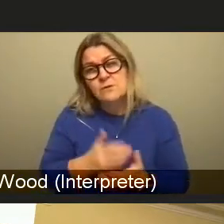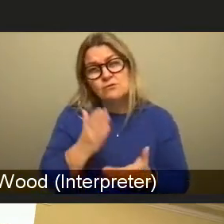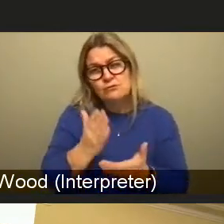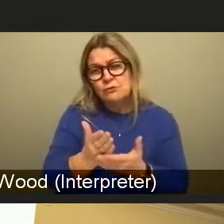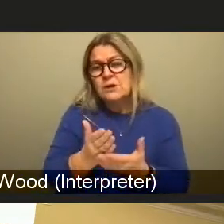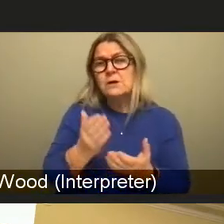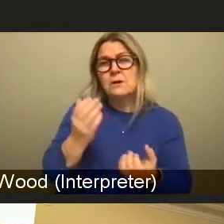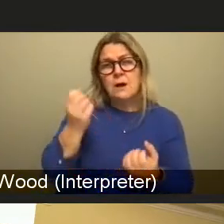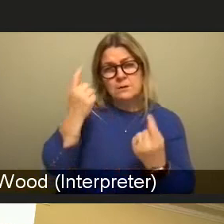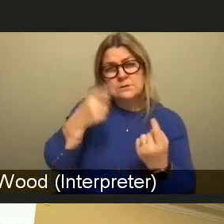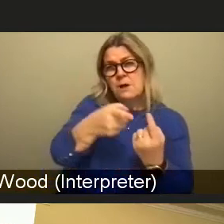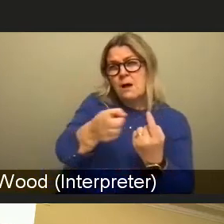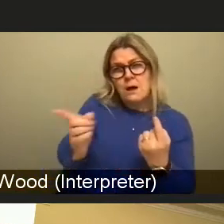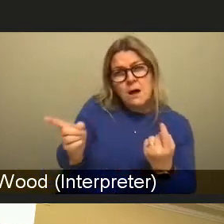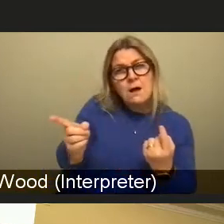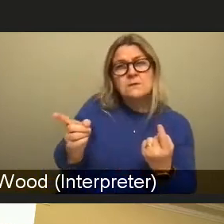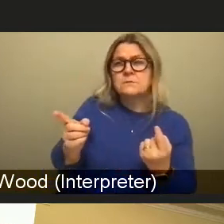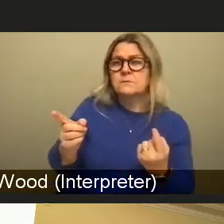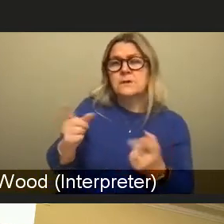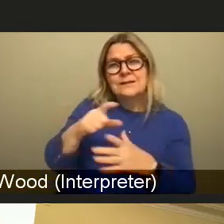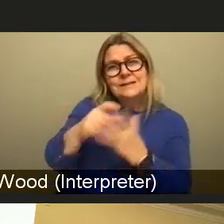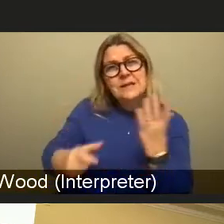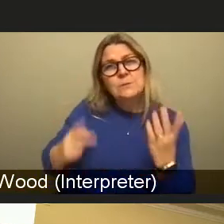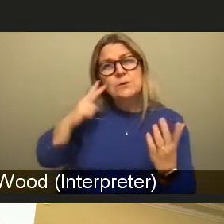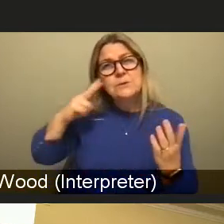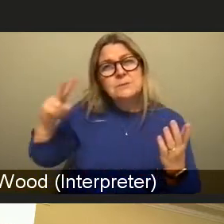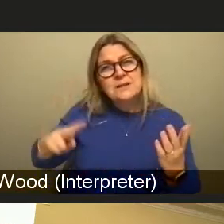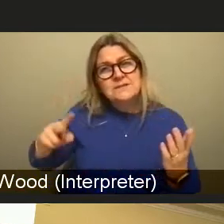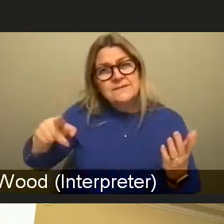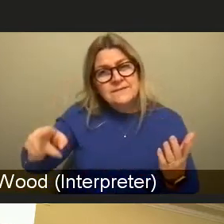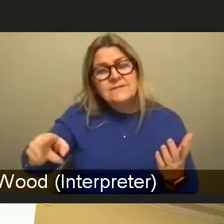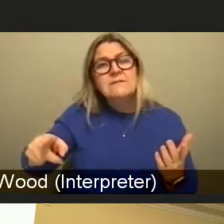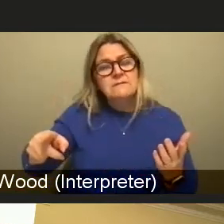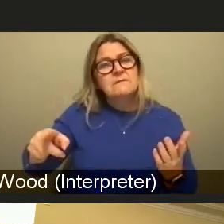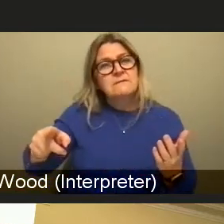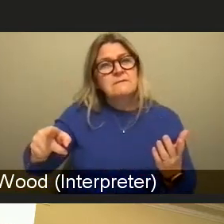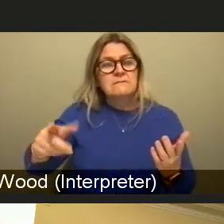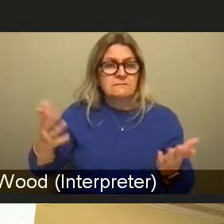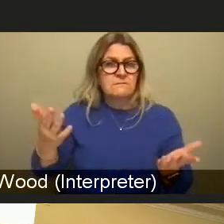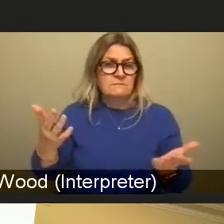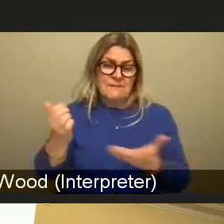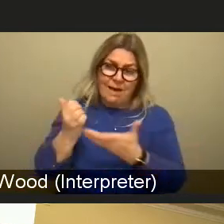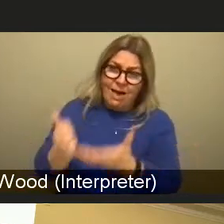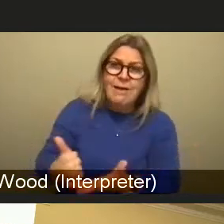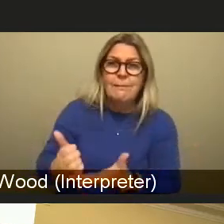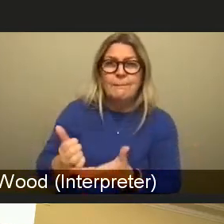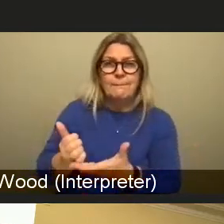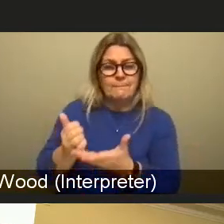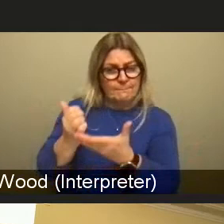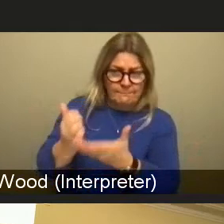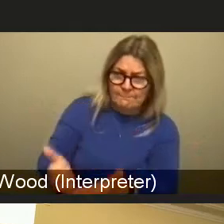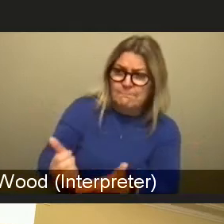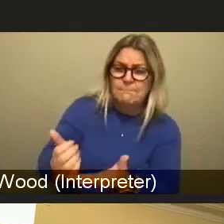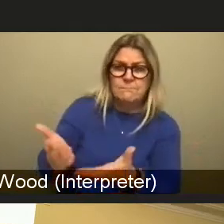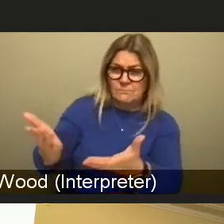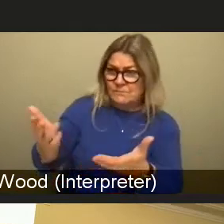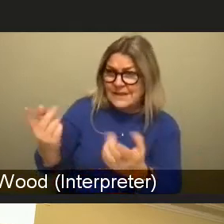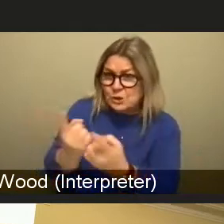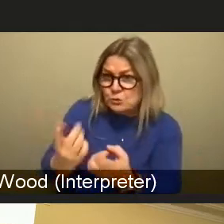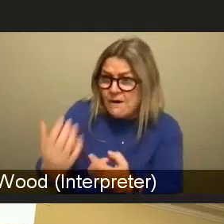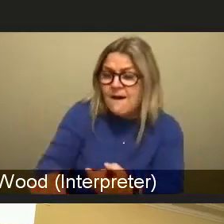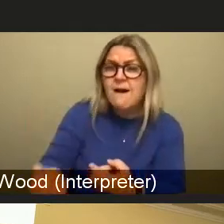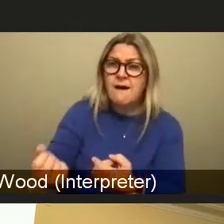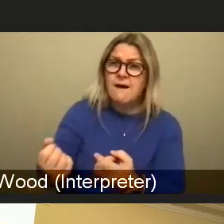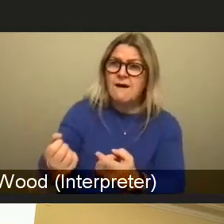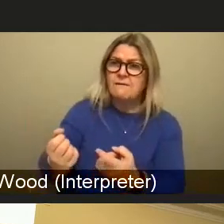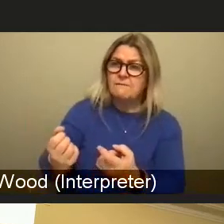a perspective of the person themselves, and helping them if there are any issues throughout. I